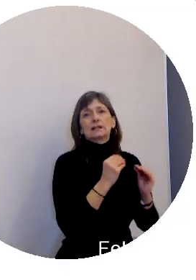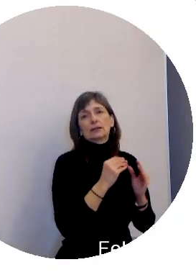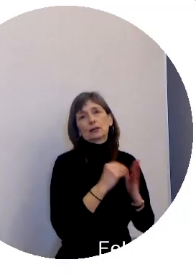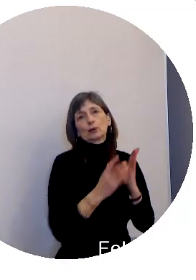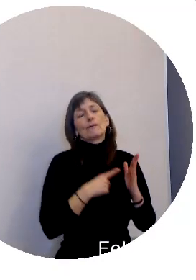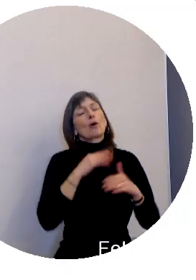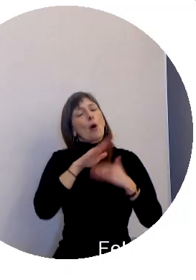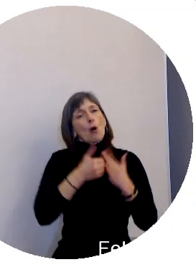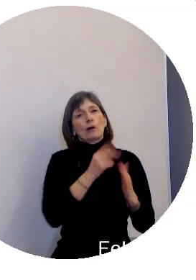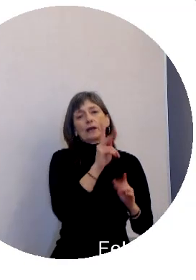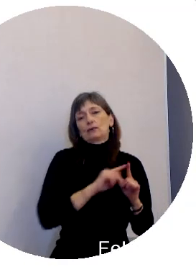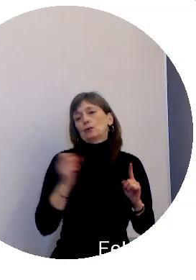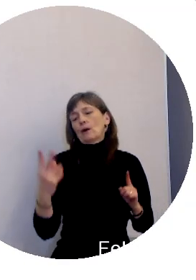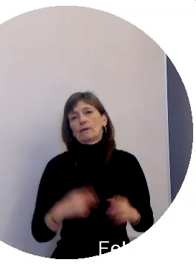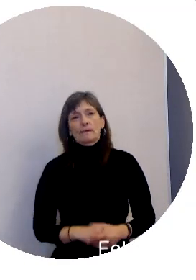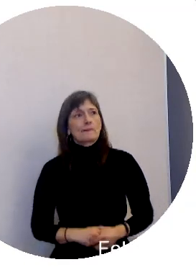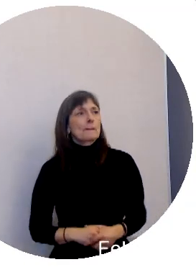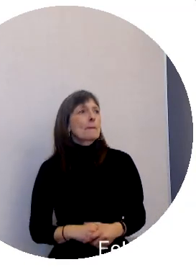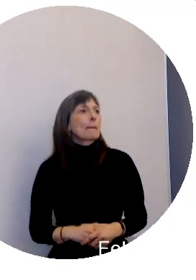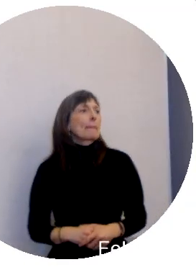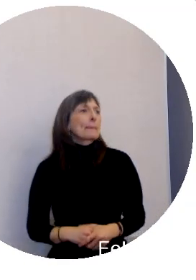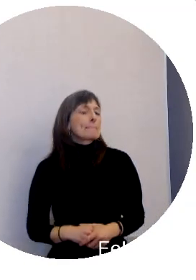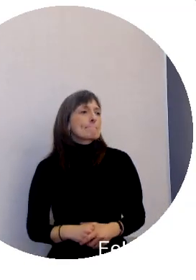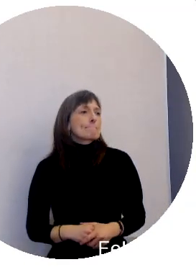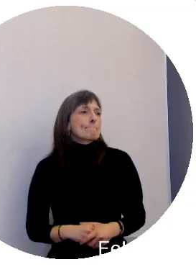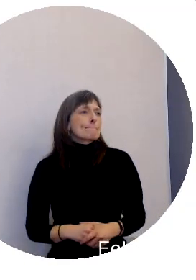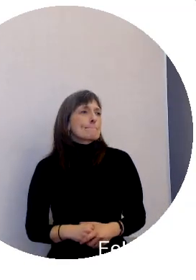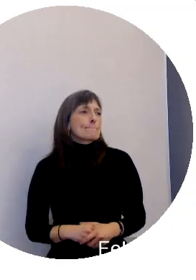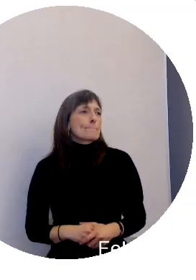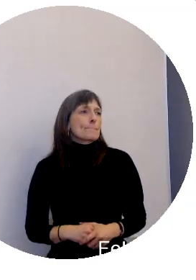all grade levels. And